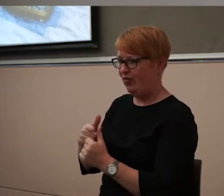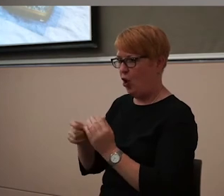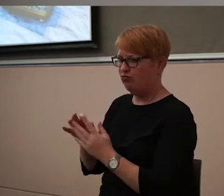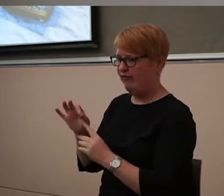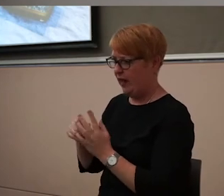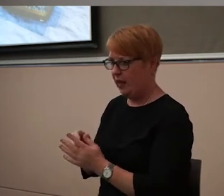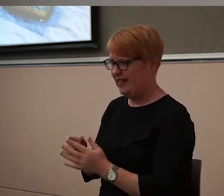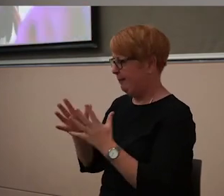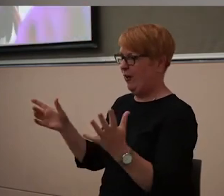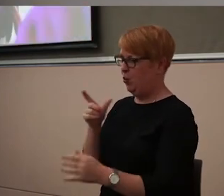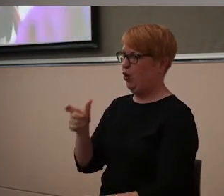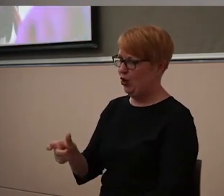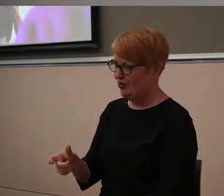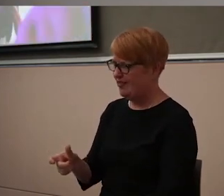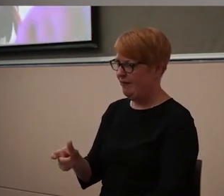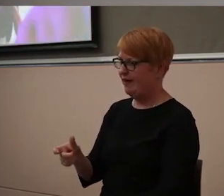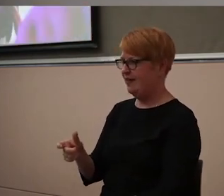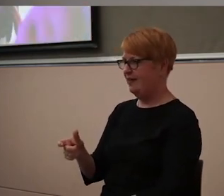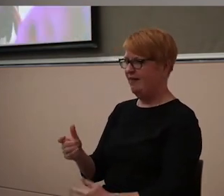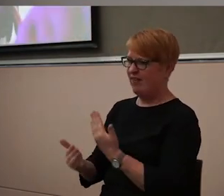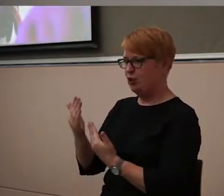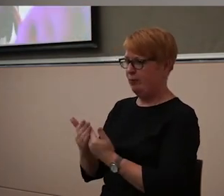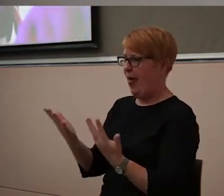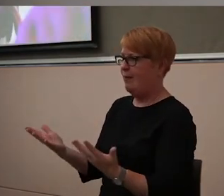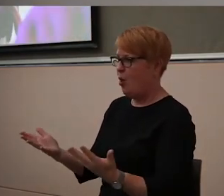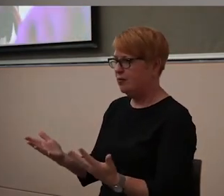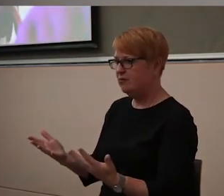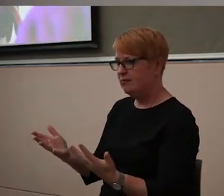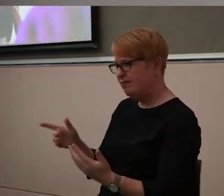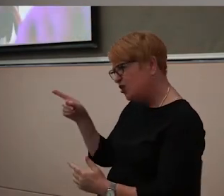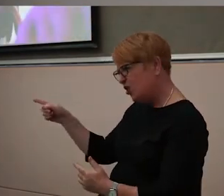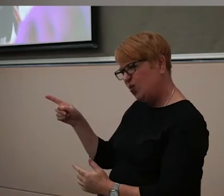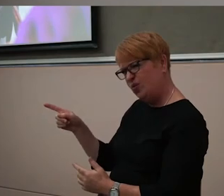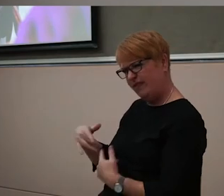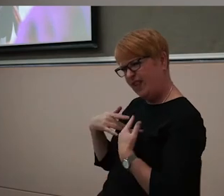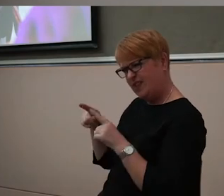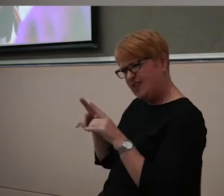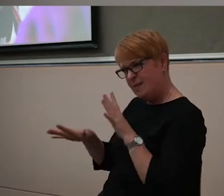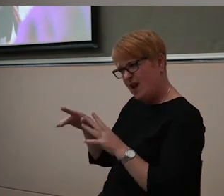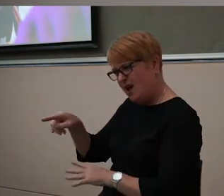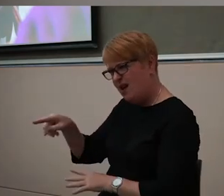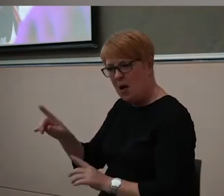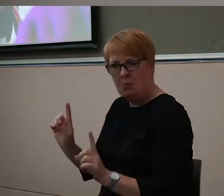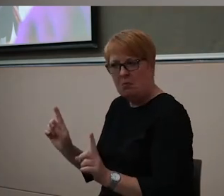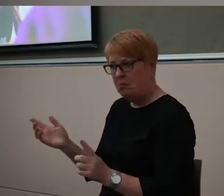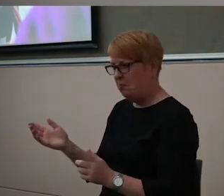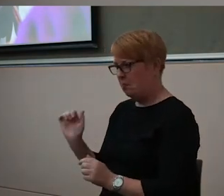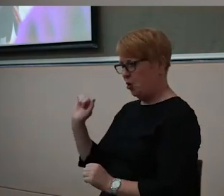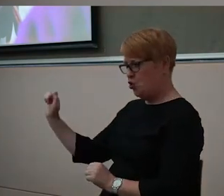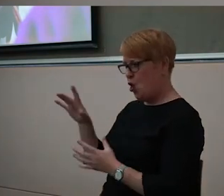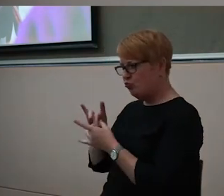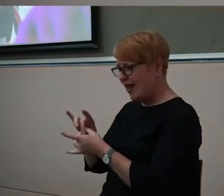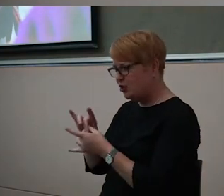For them to have that ownership and to also bring people in when it comes to events like these. Yeah. Because it's, you